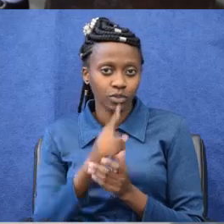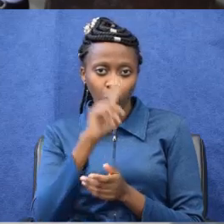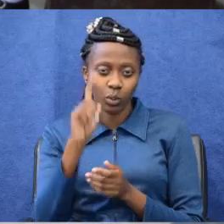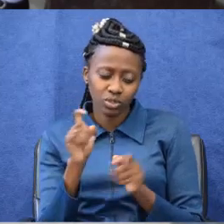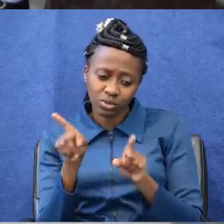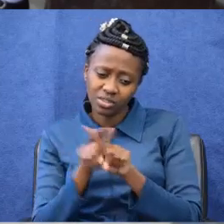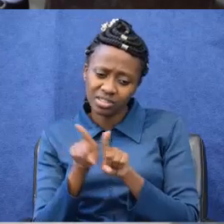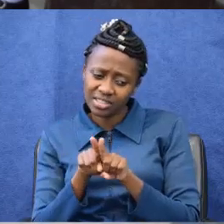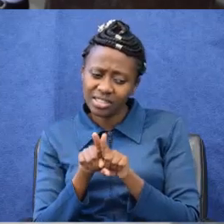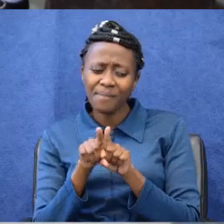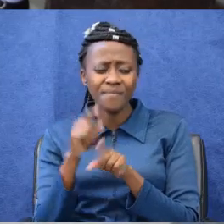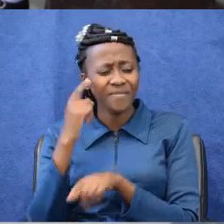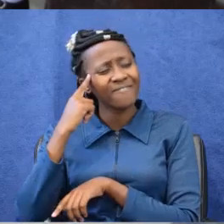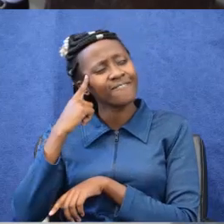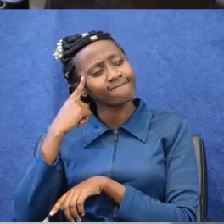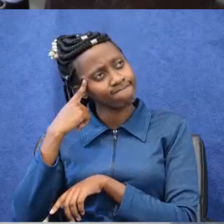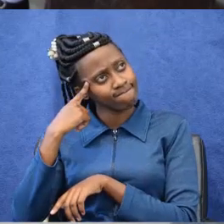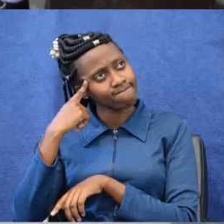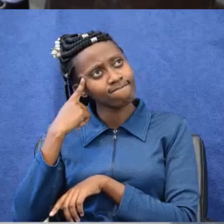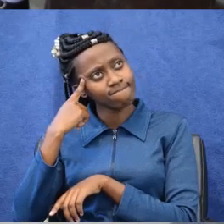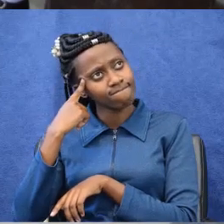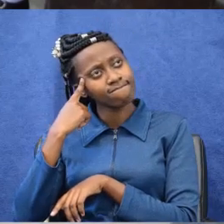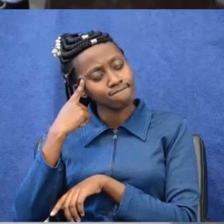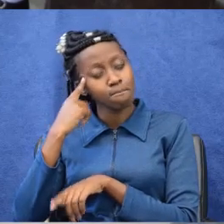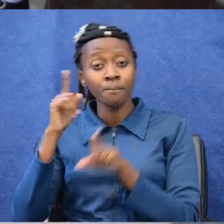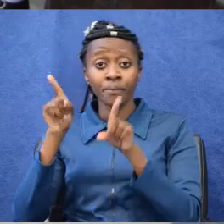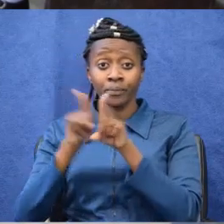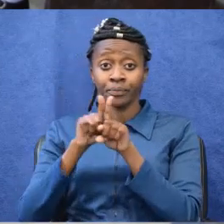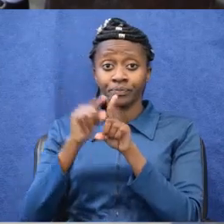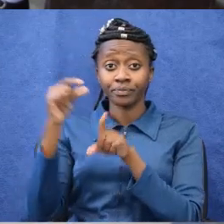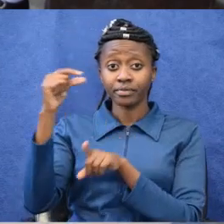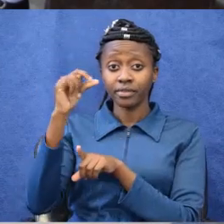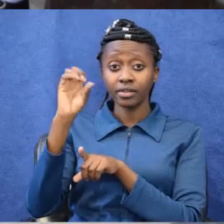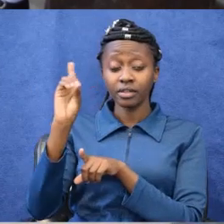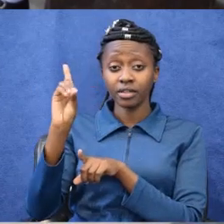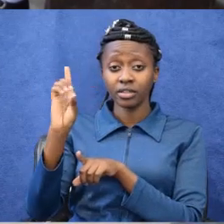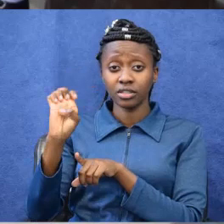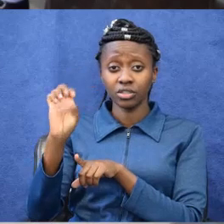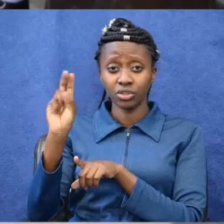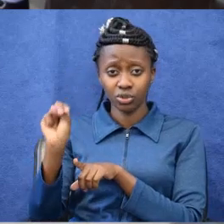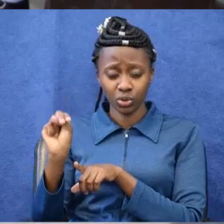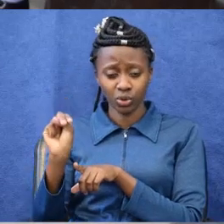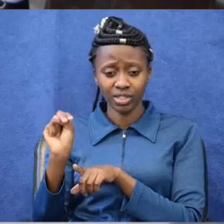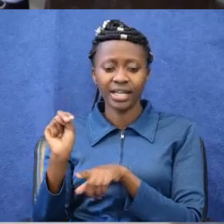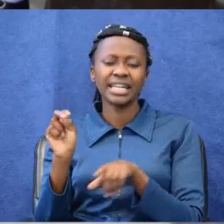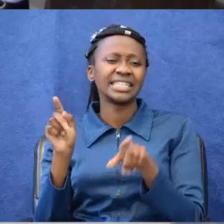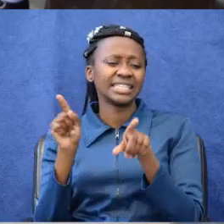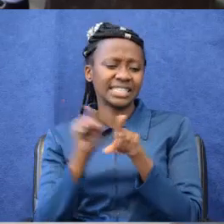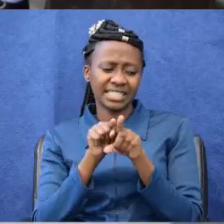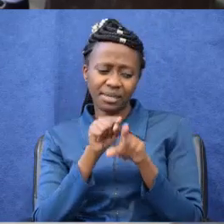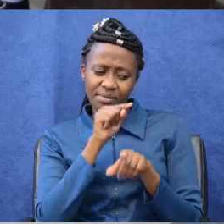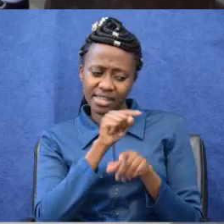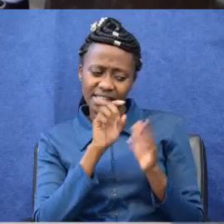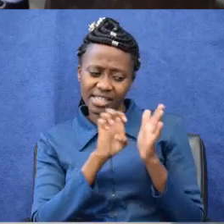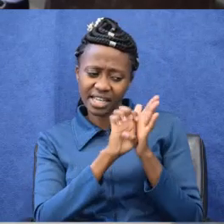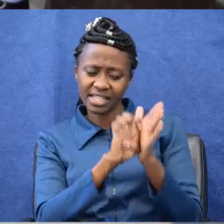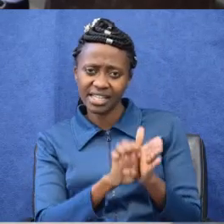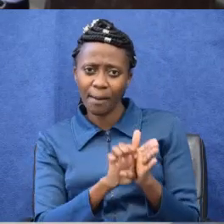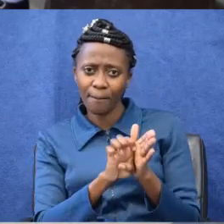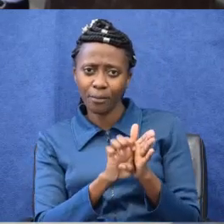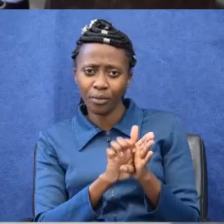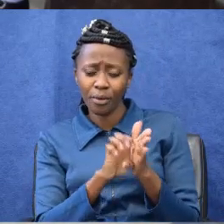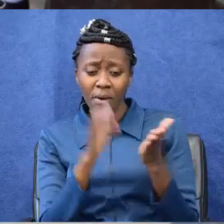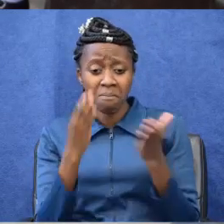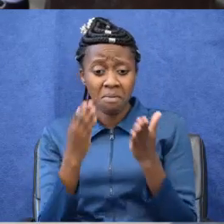I come to think about Gideon. When God wants to use you, he doesn't care whether you are the